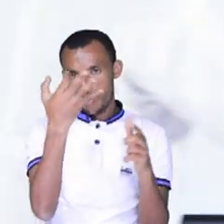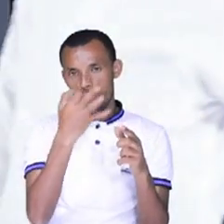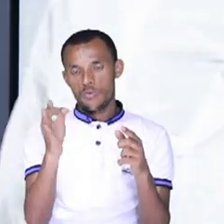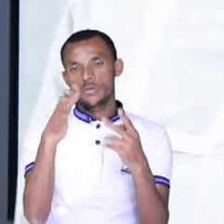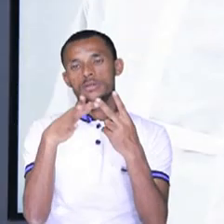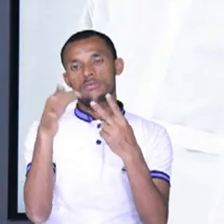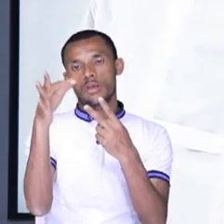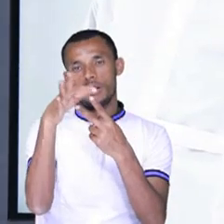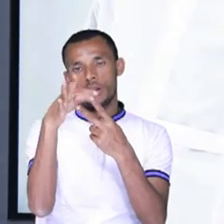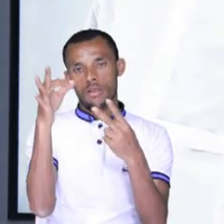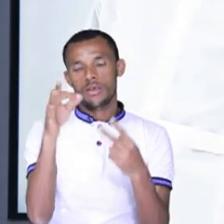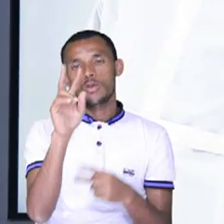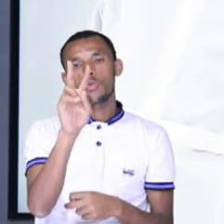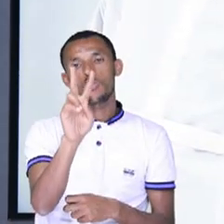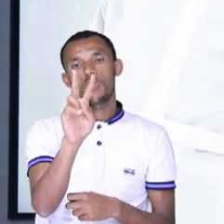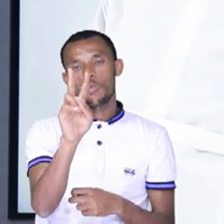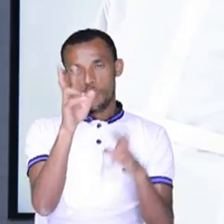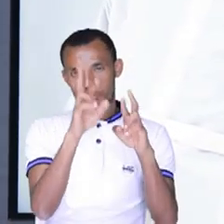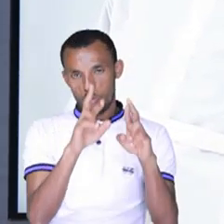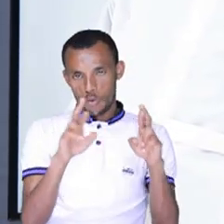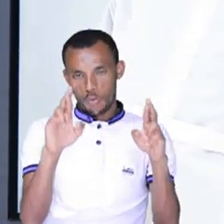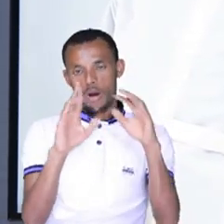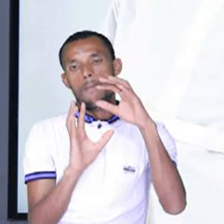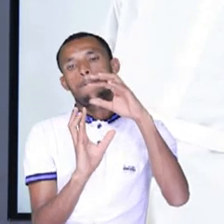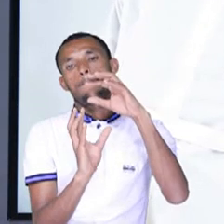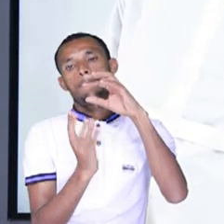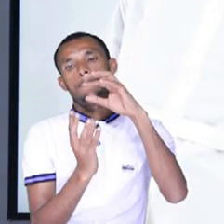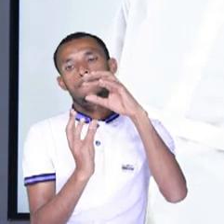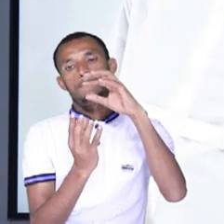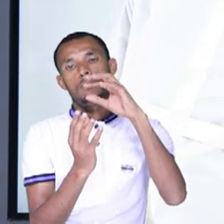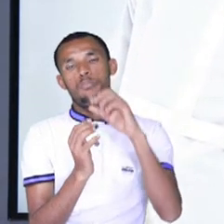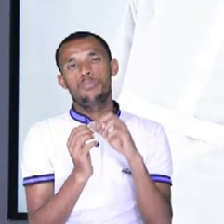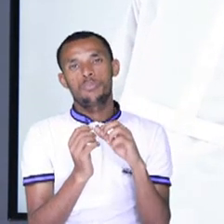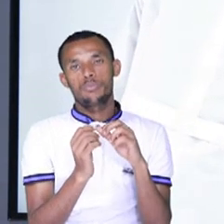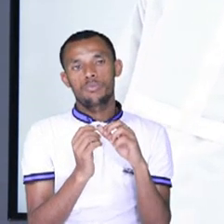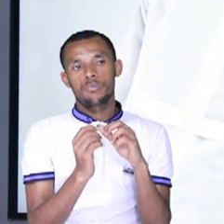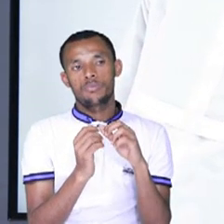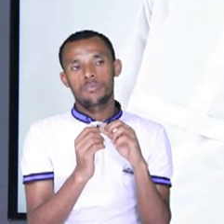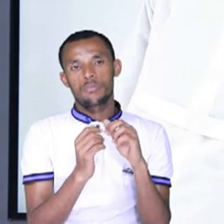of selecting 2 normal bulbs.